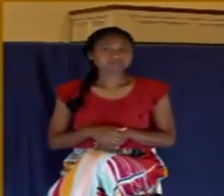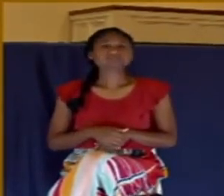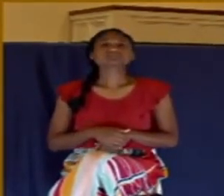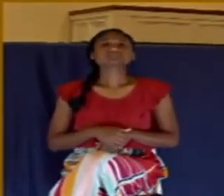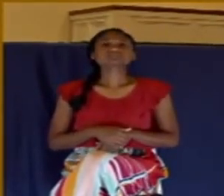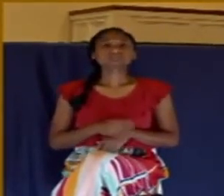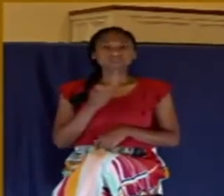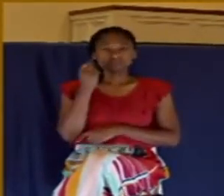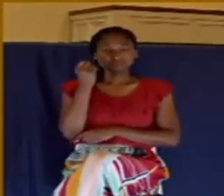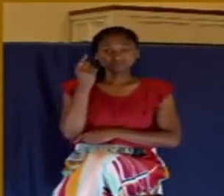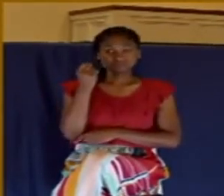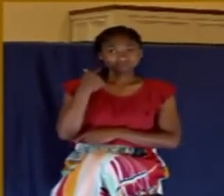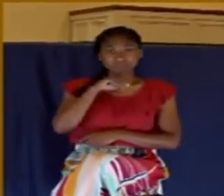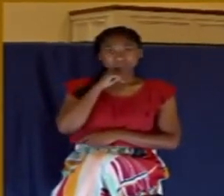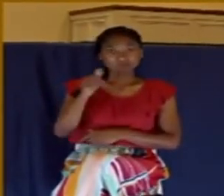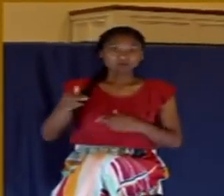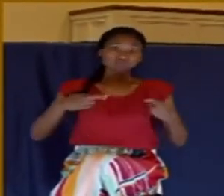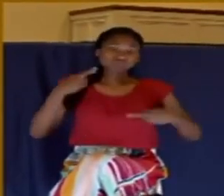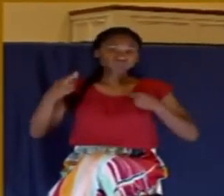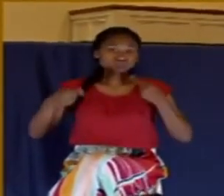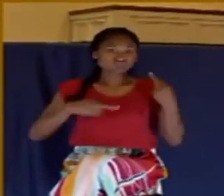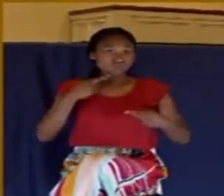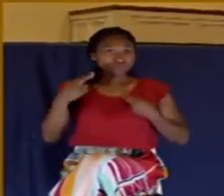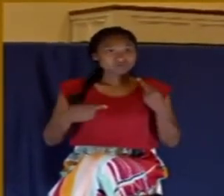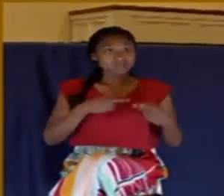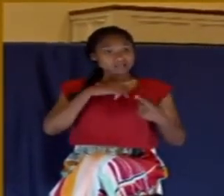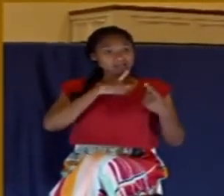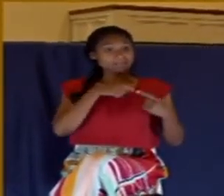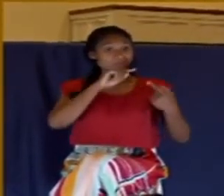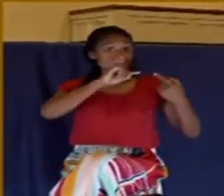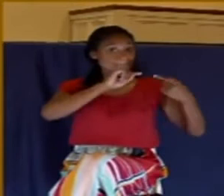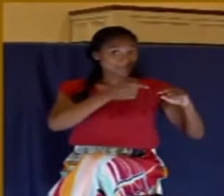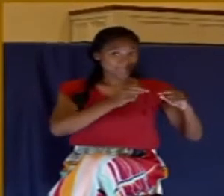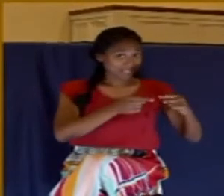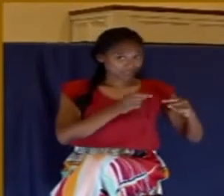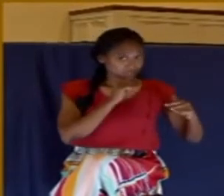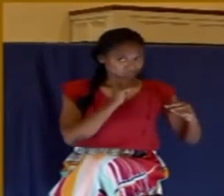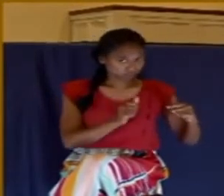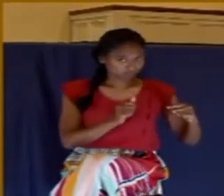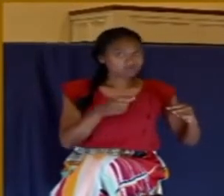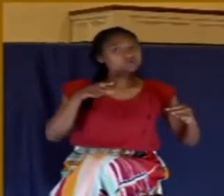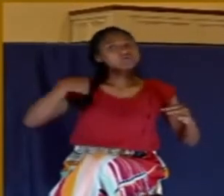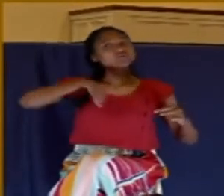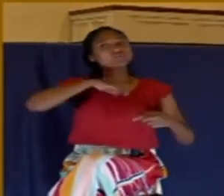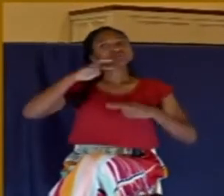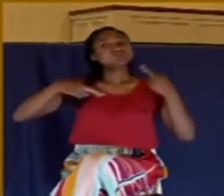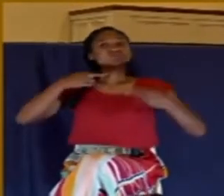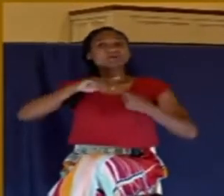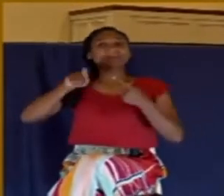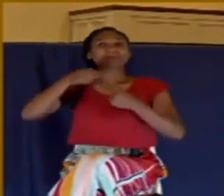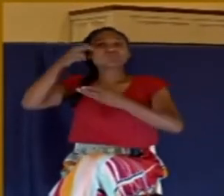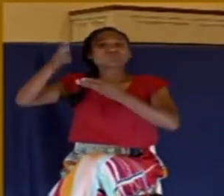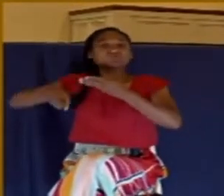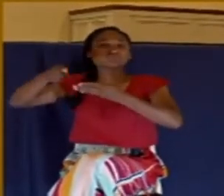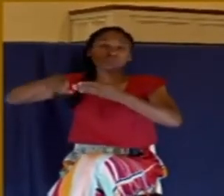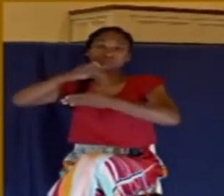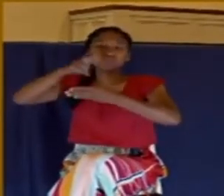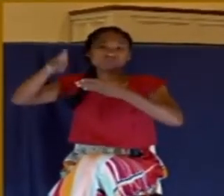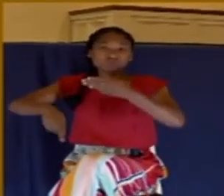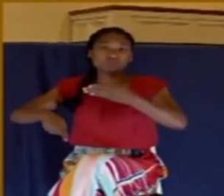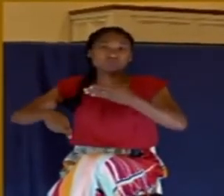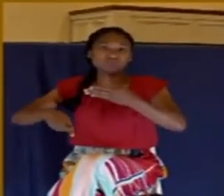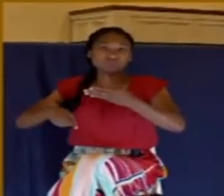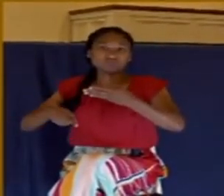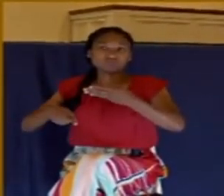You see, we don't rejoice in the pain. We rejoice in what it produces in our life. We